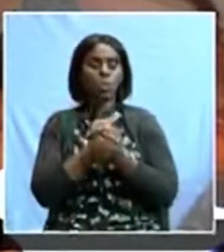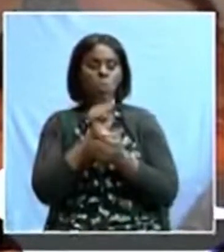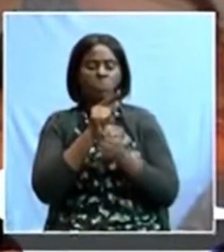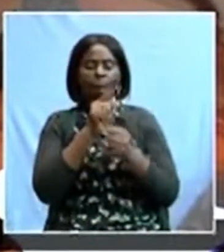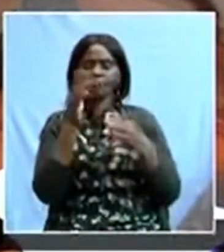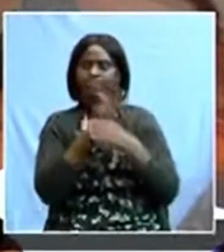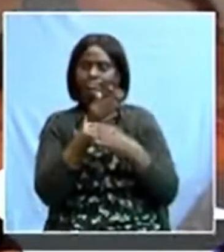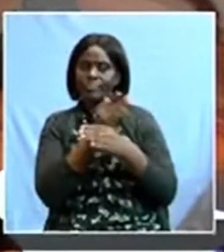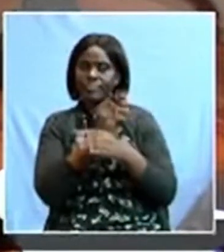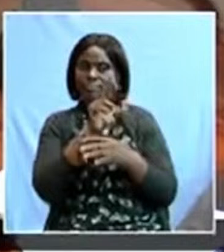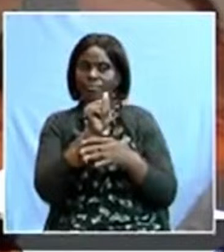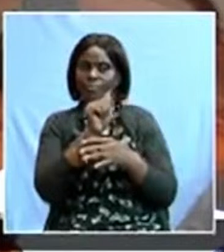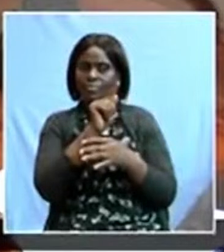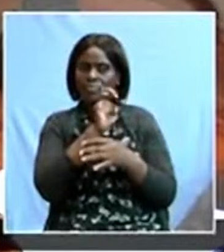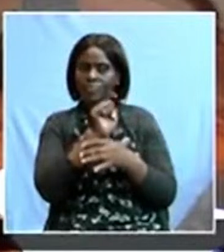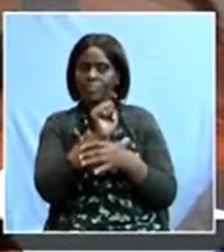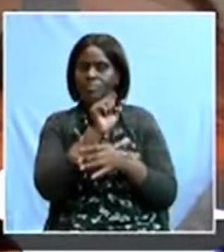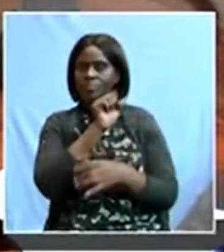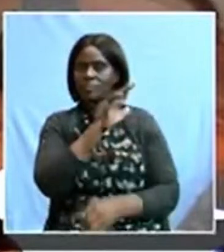commercial rates of